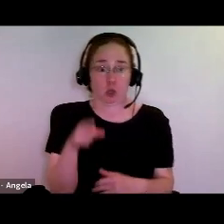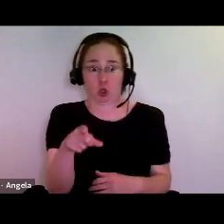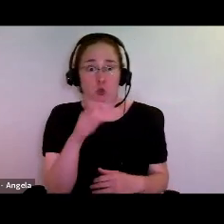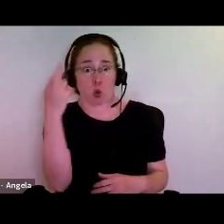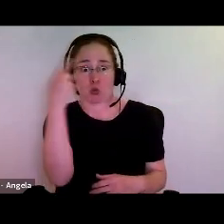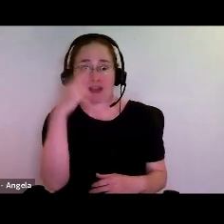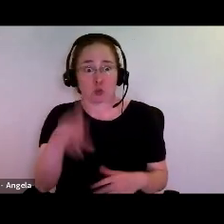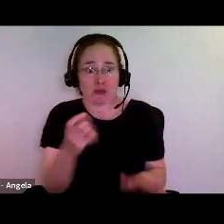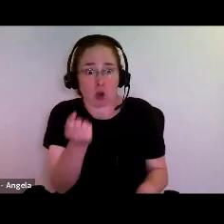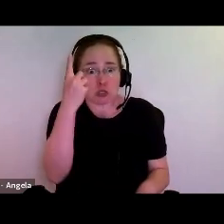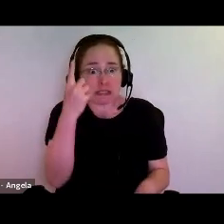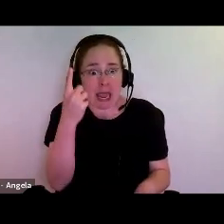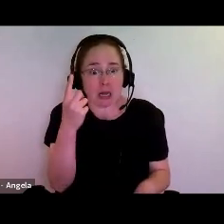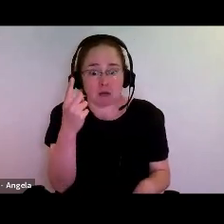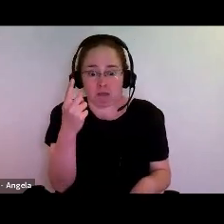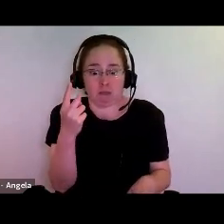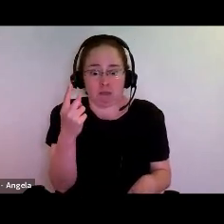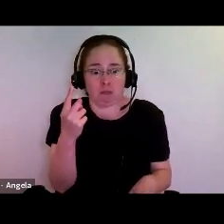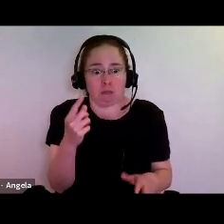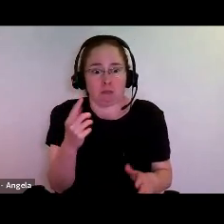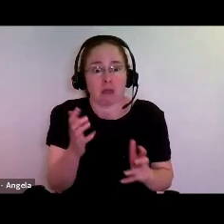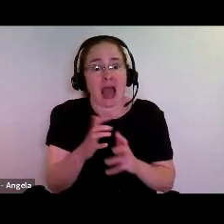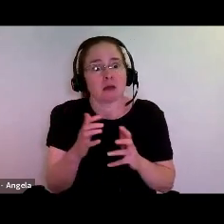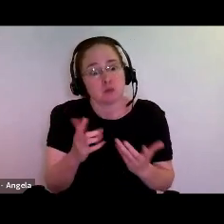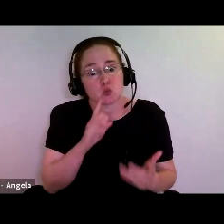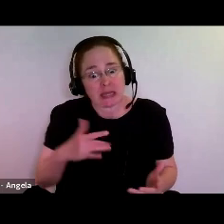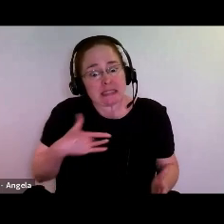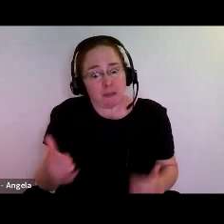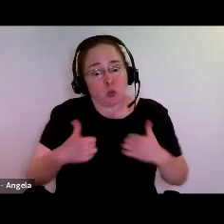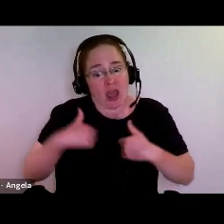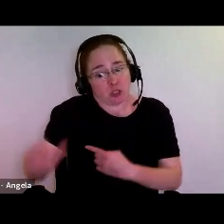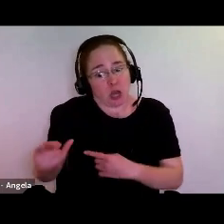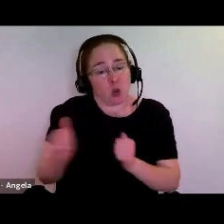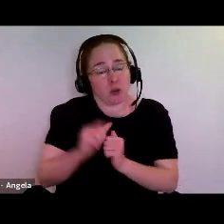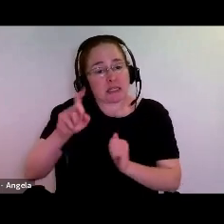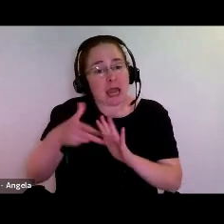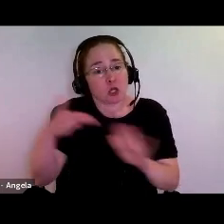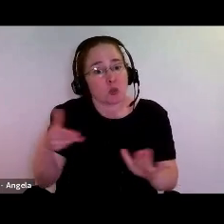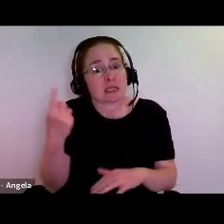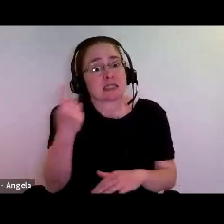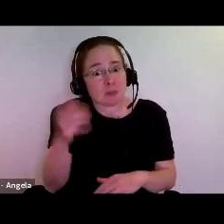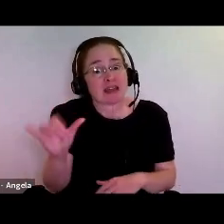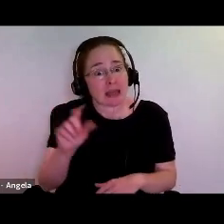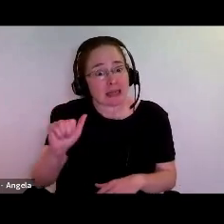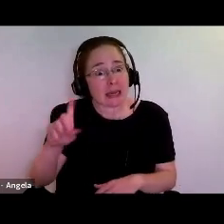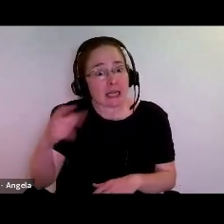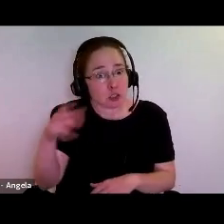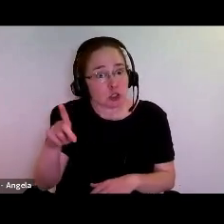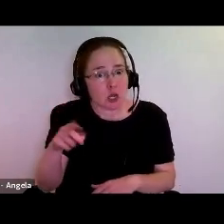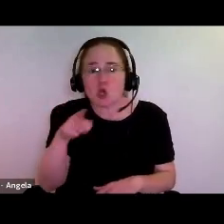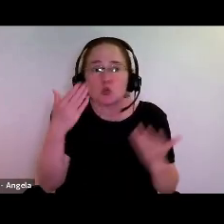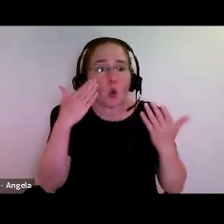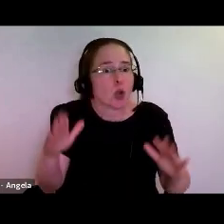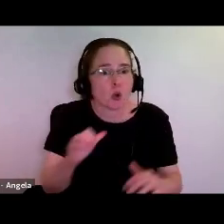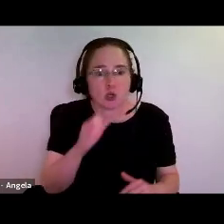you need to understand just how typical it is to have a child with a diagnosis of something like ADHD. You don't know